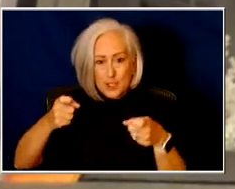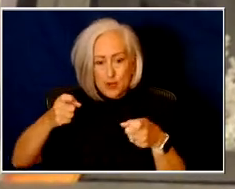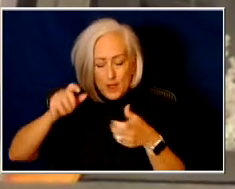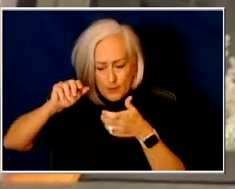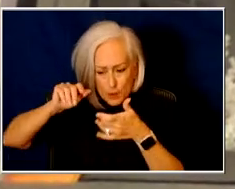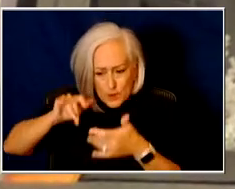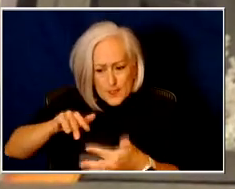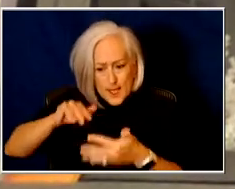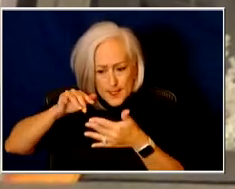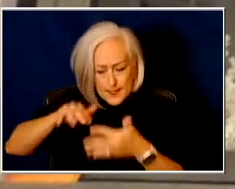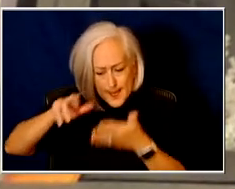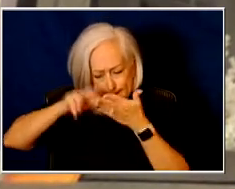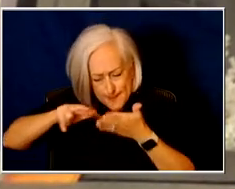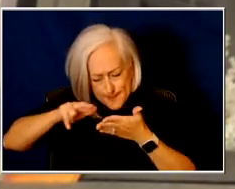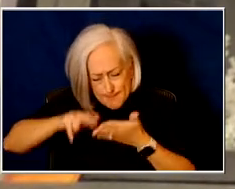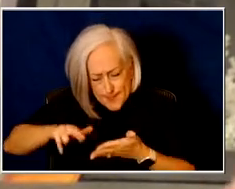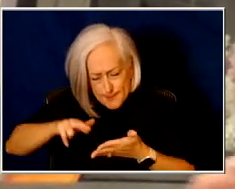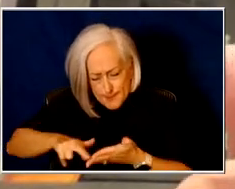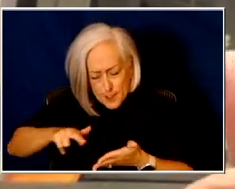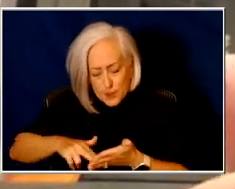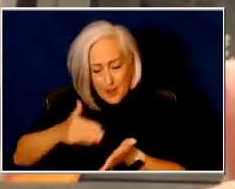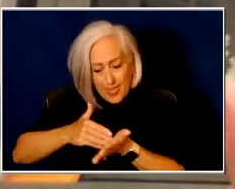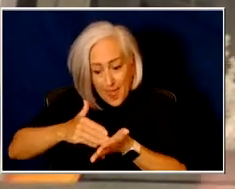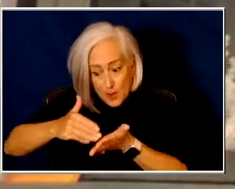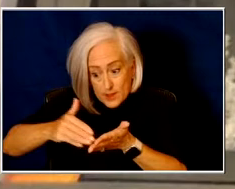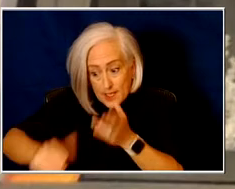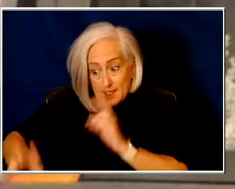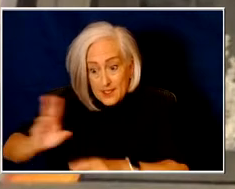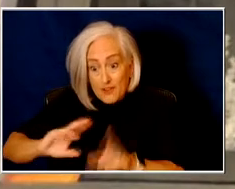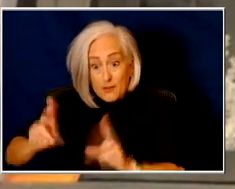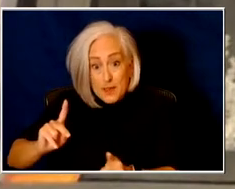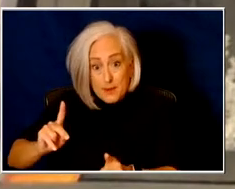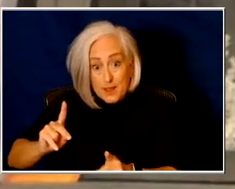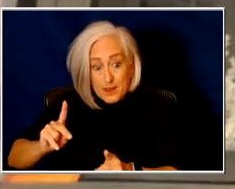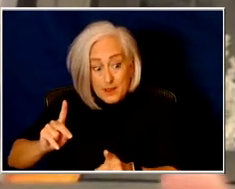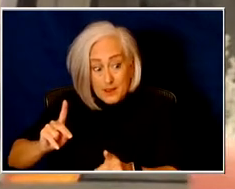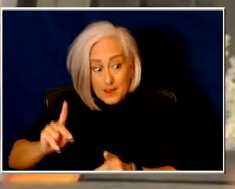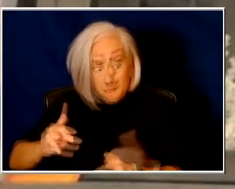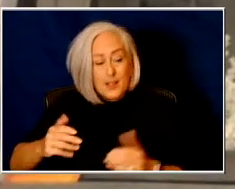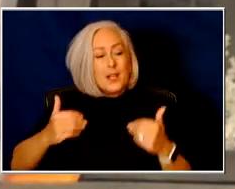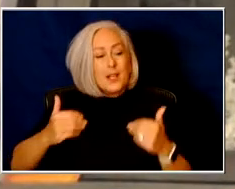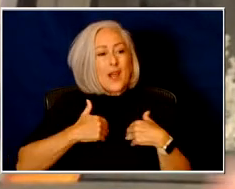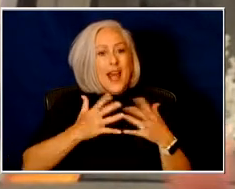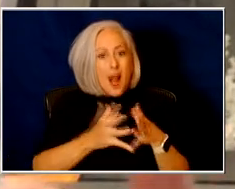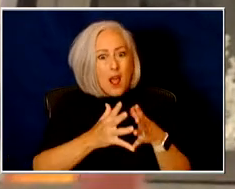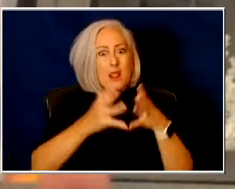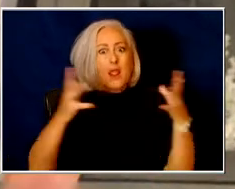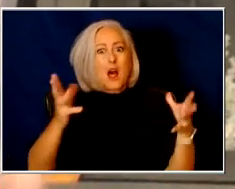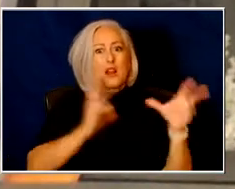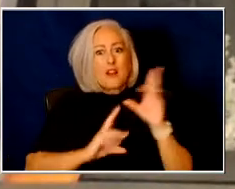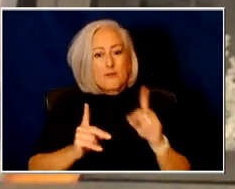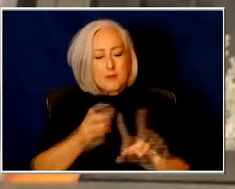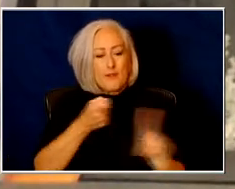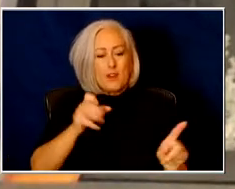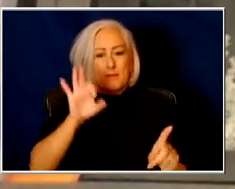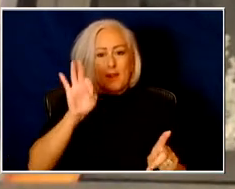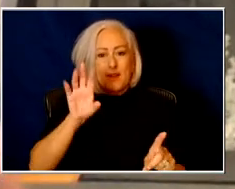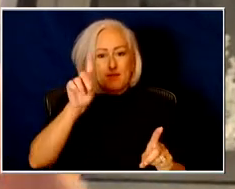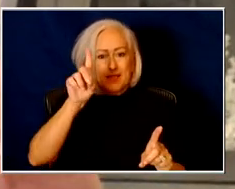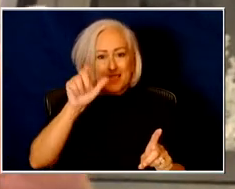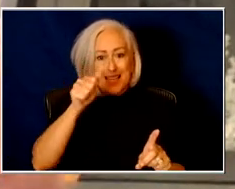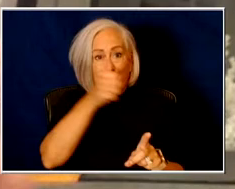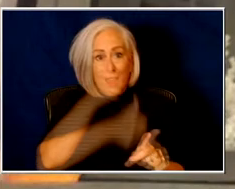tens of thousands of people there was massive cooperation at the FDA level at the